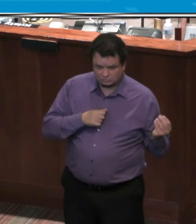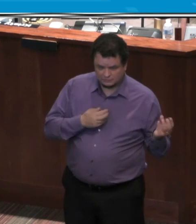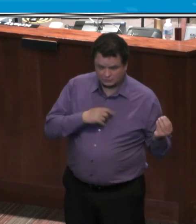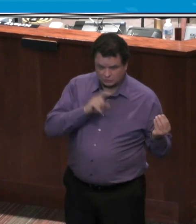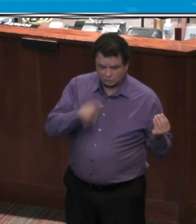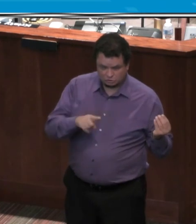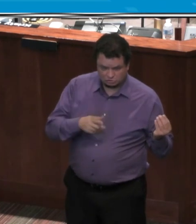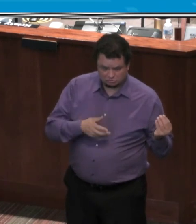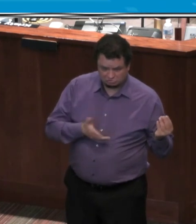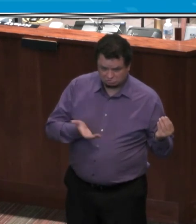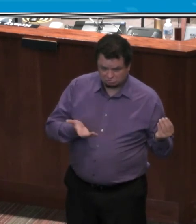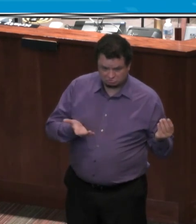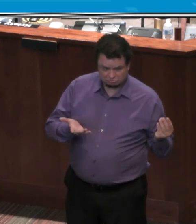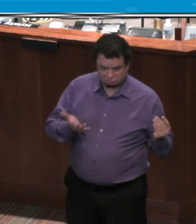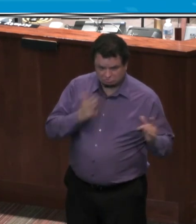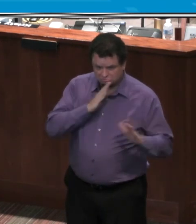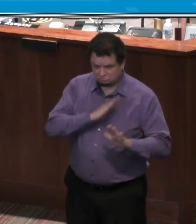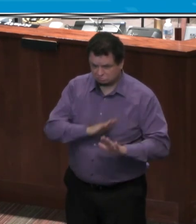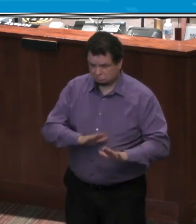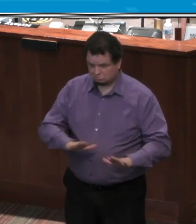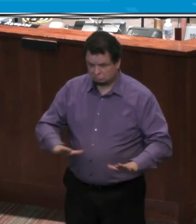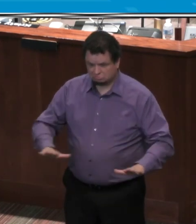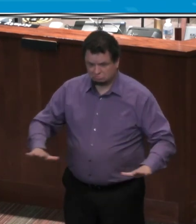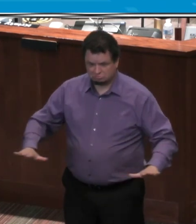No? Thank you.